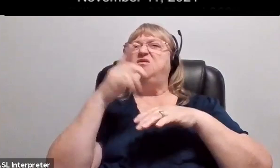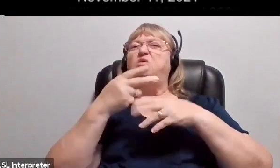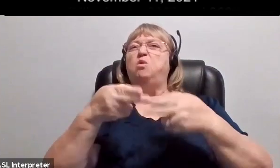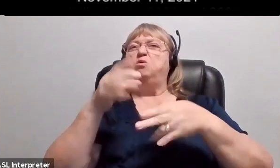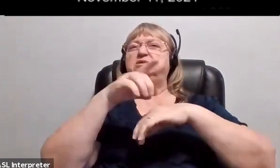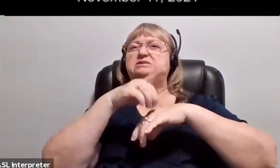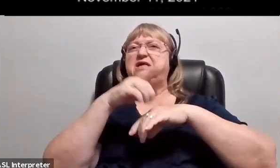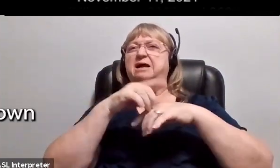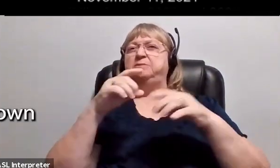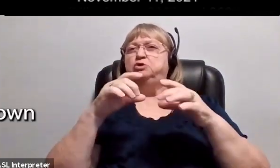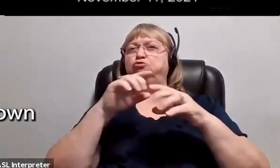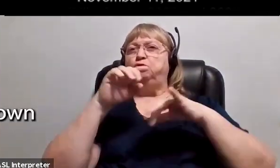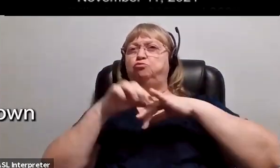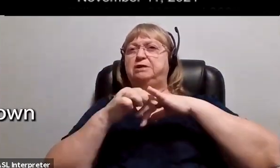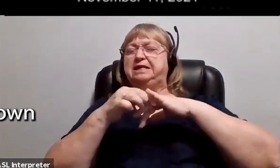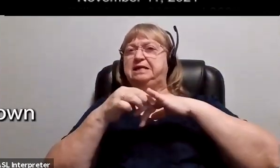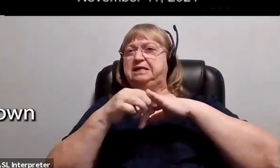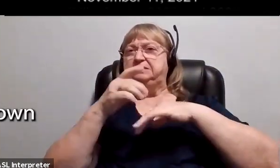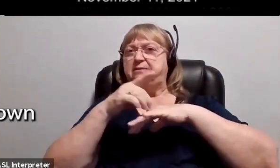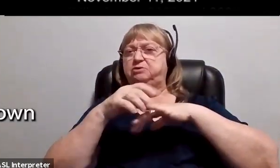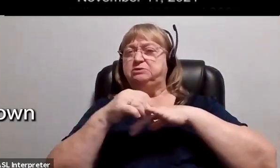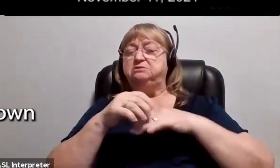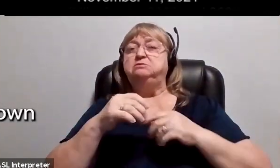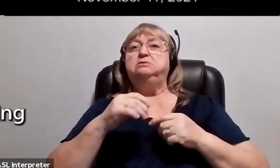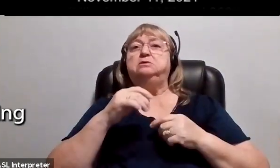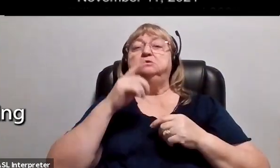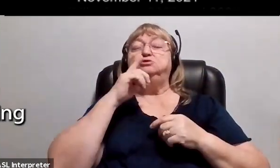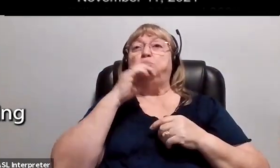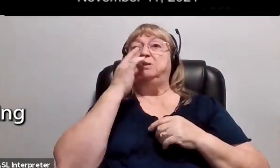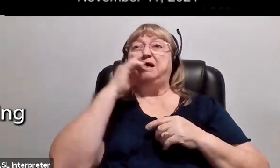totality phase. And then light from the sun comes down and reaches the